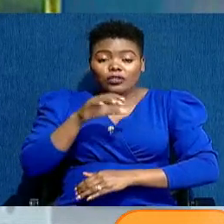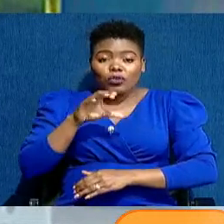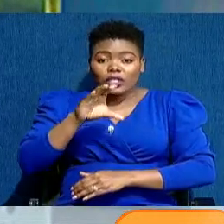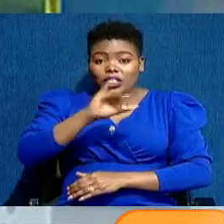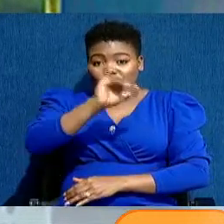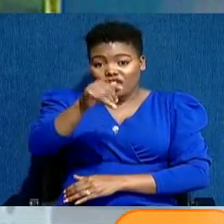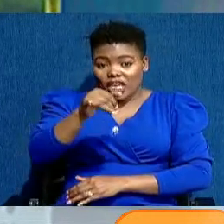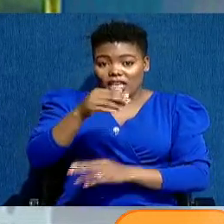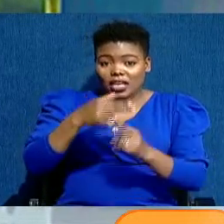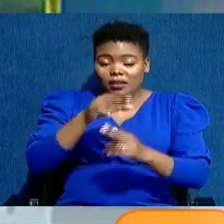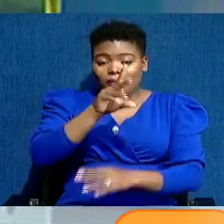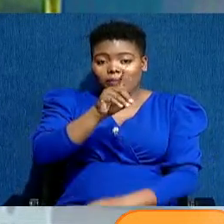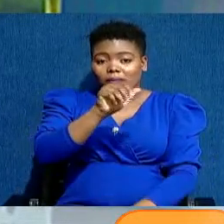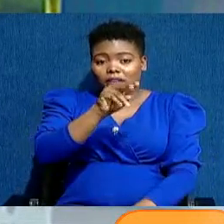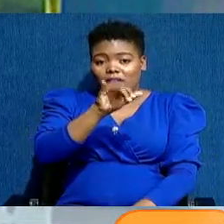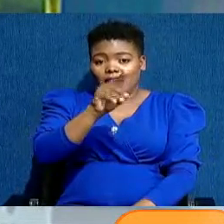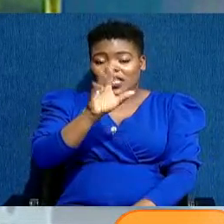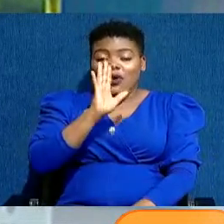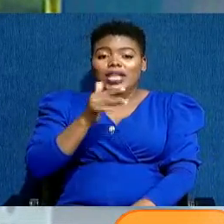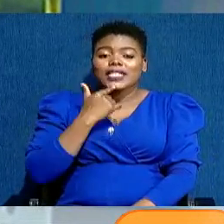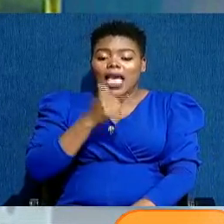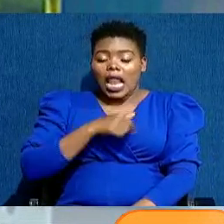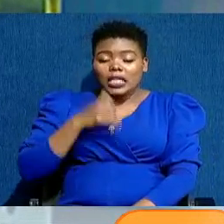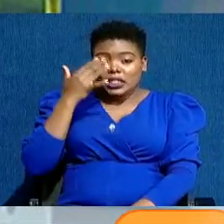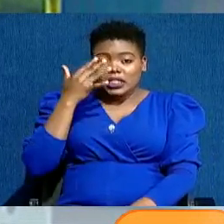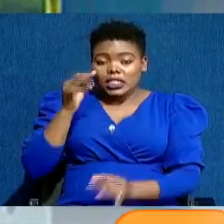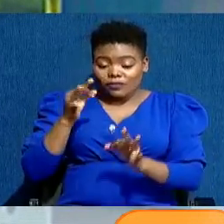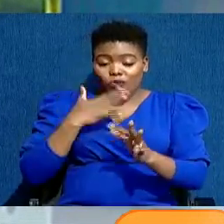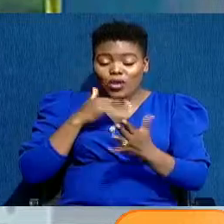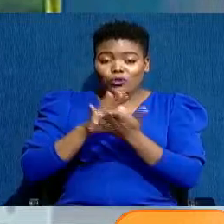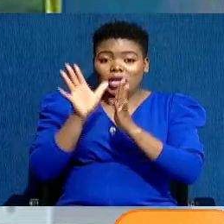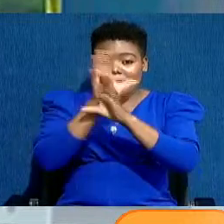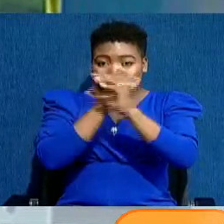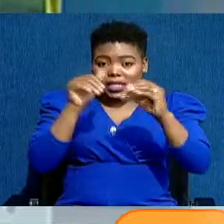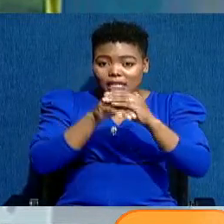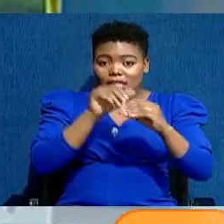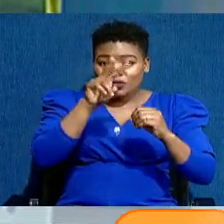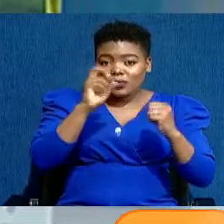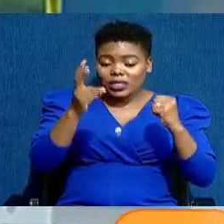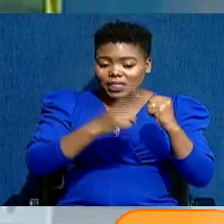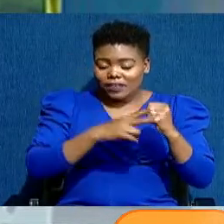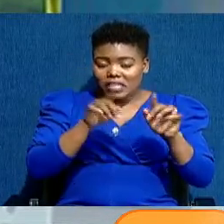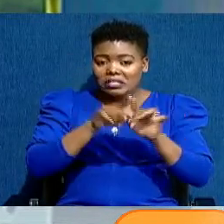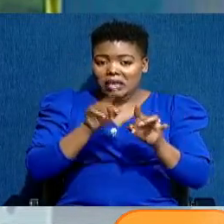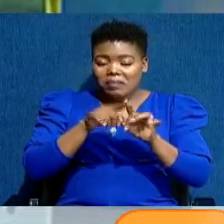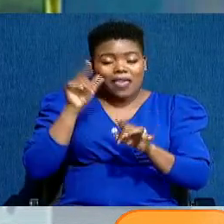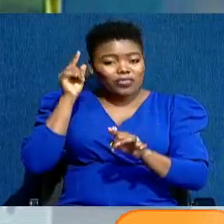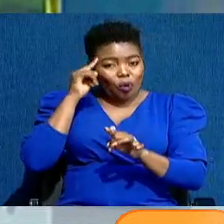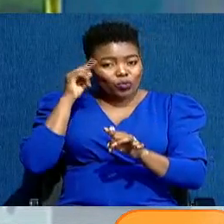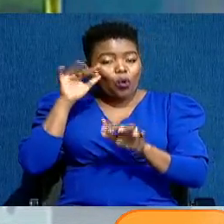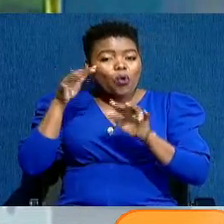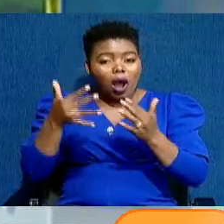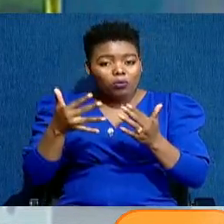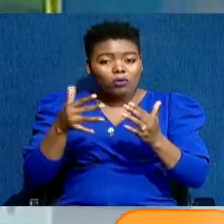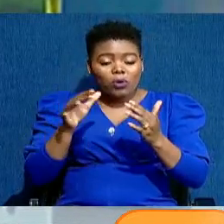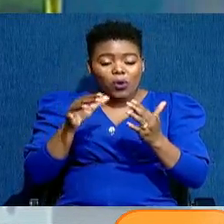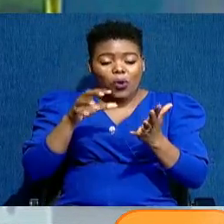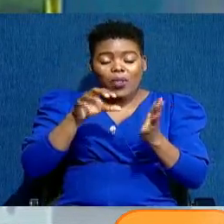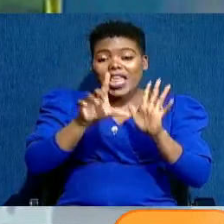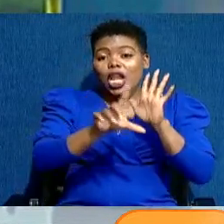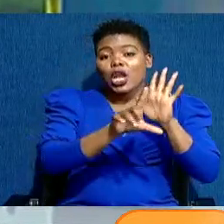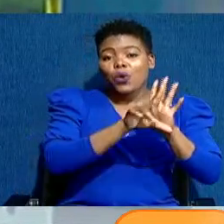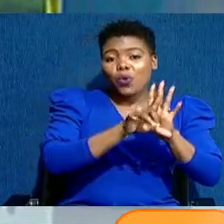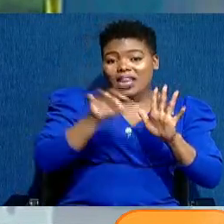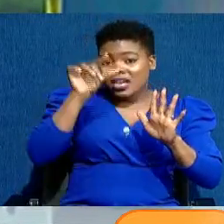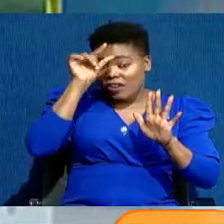his intention to vie for president in the year 2027, as well as his thoughts on the state of law and